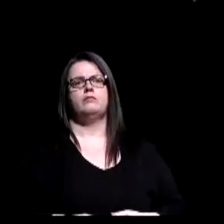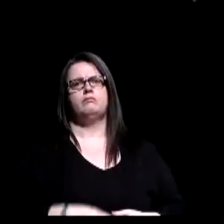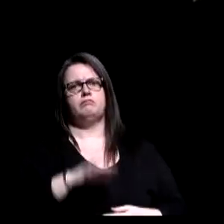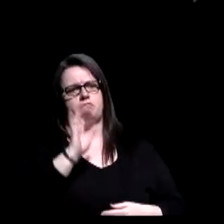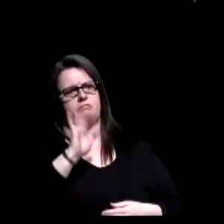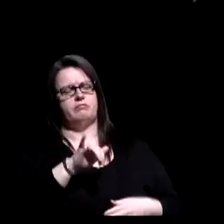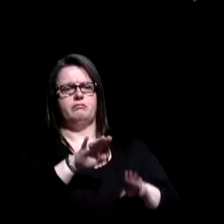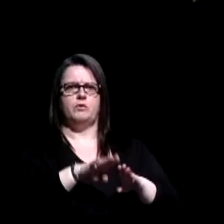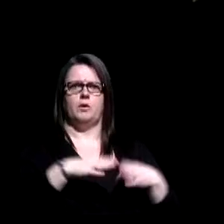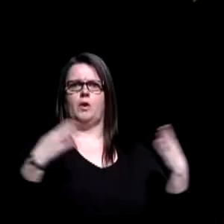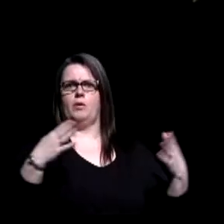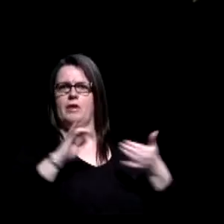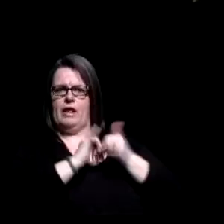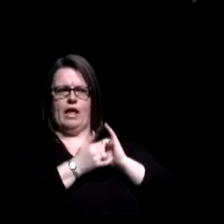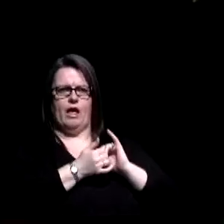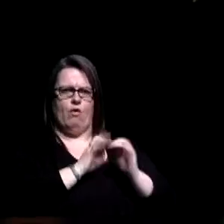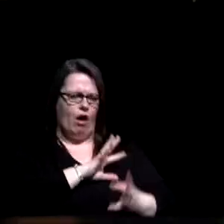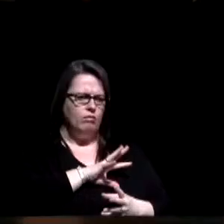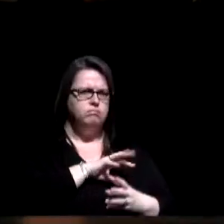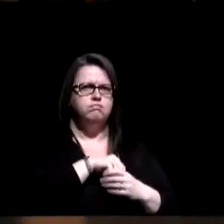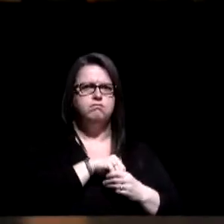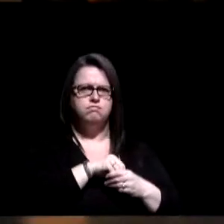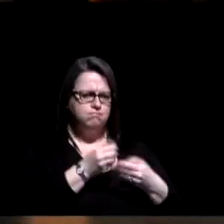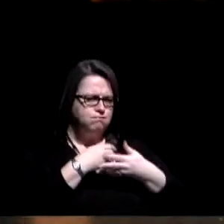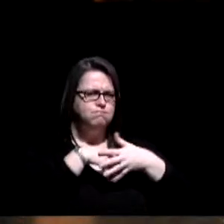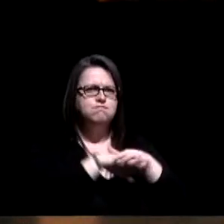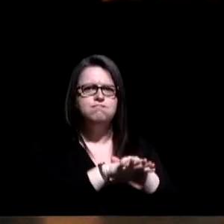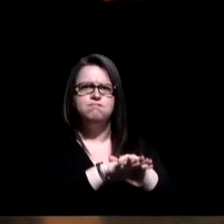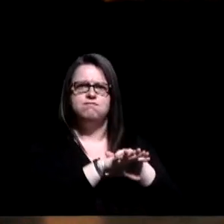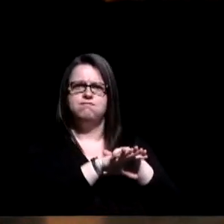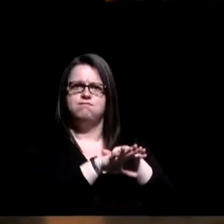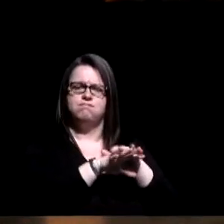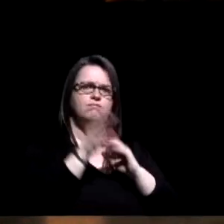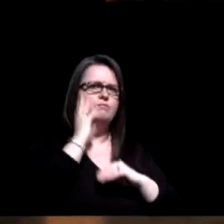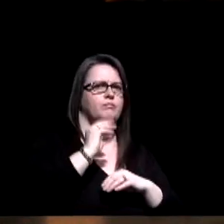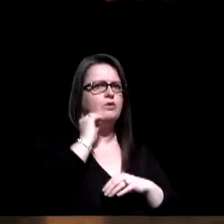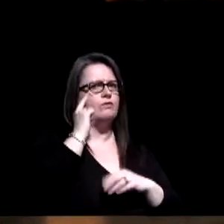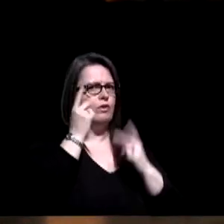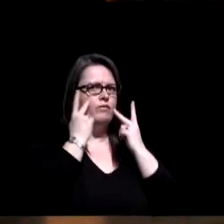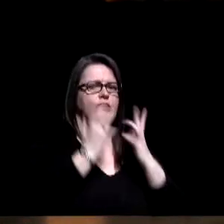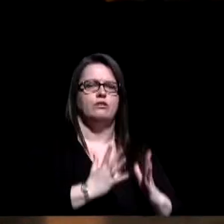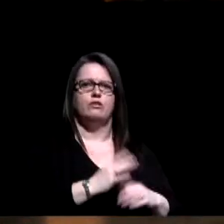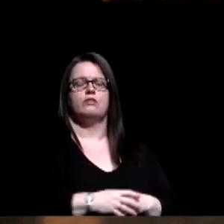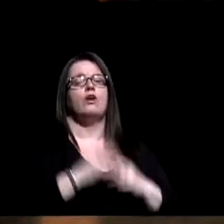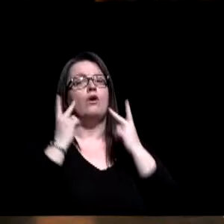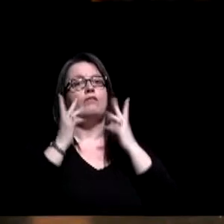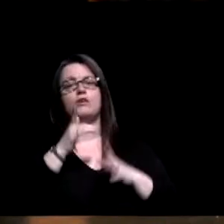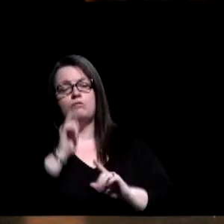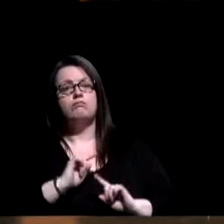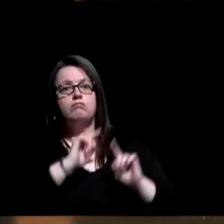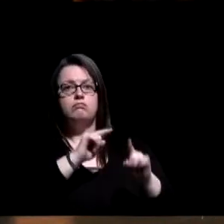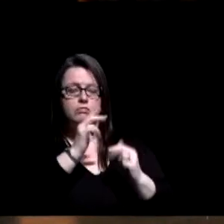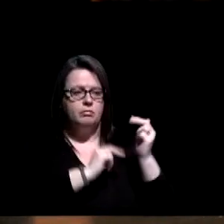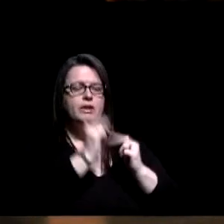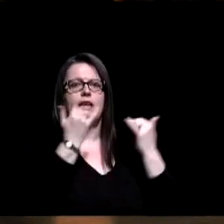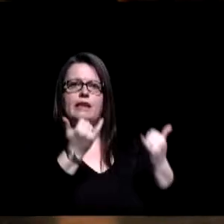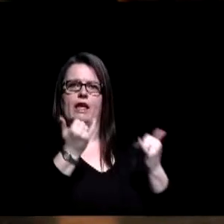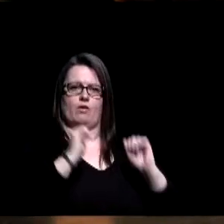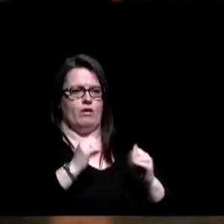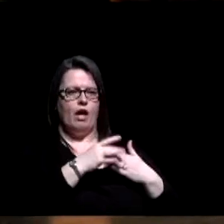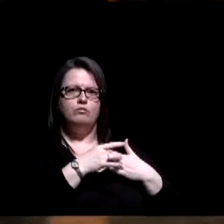and interactive visitor experience. Visitors to the historic building have the privilege of enjoying guided